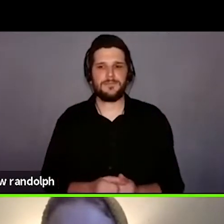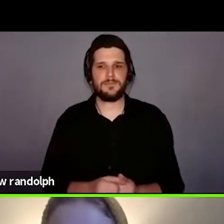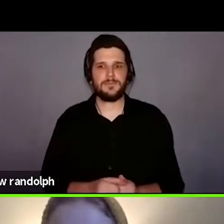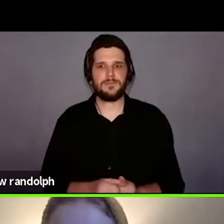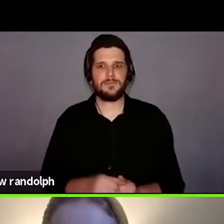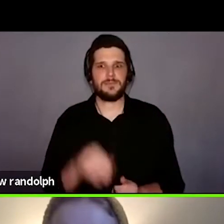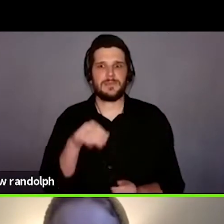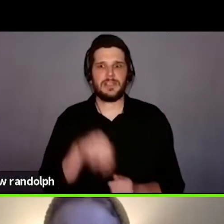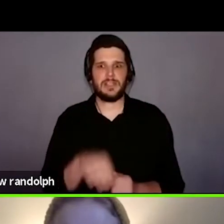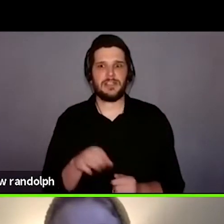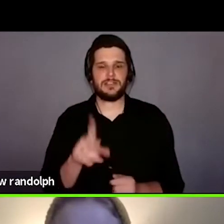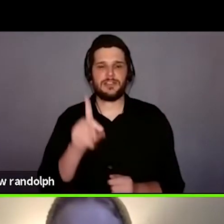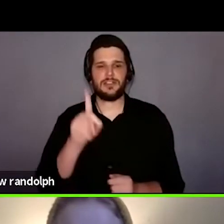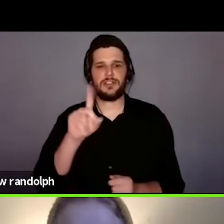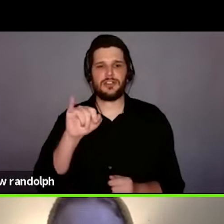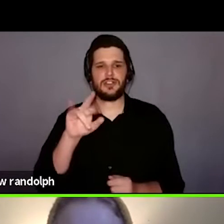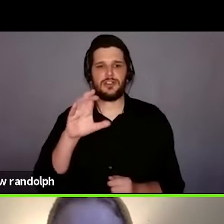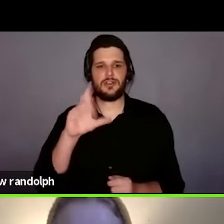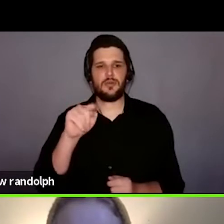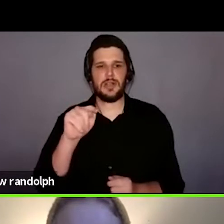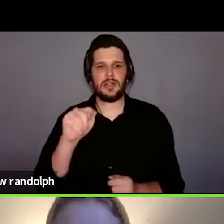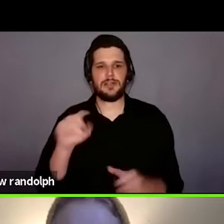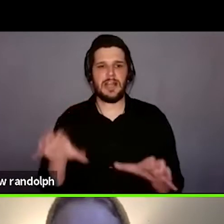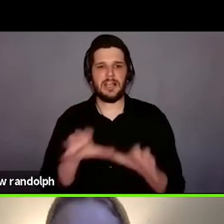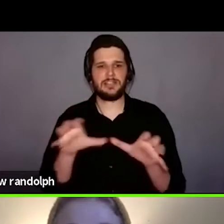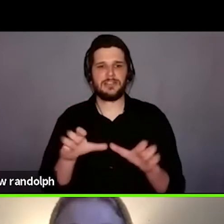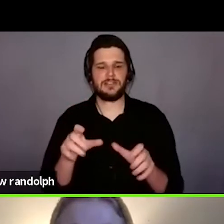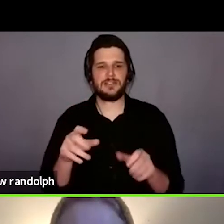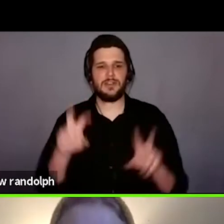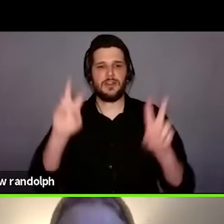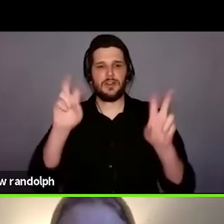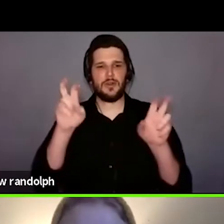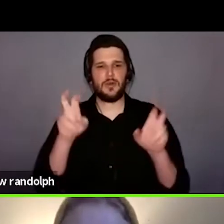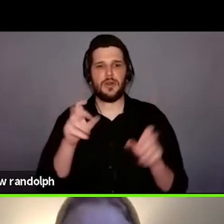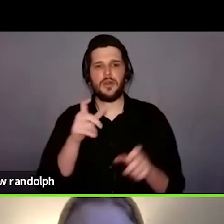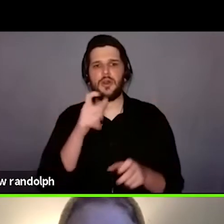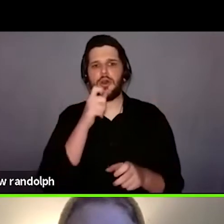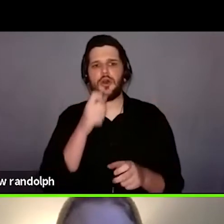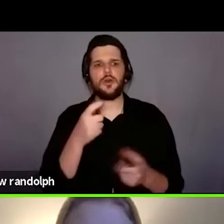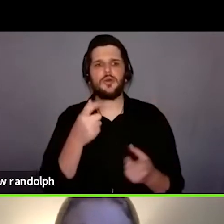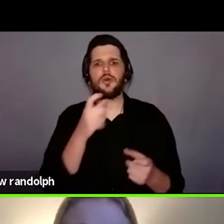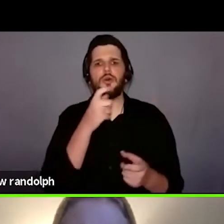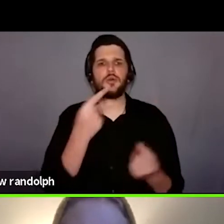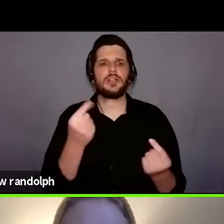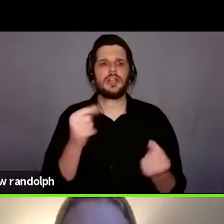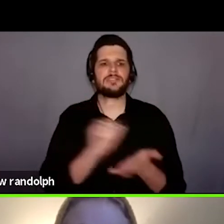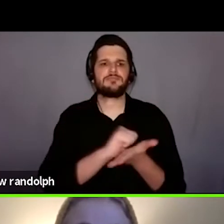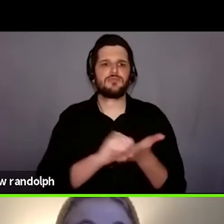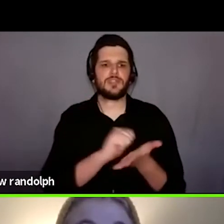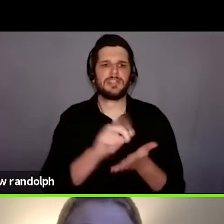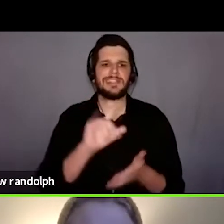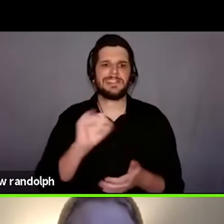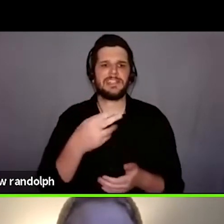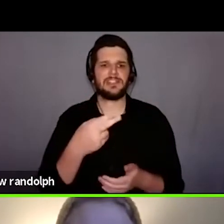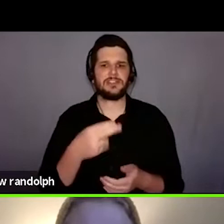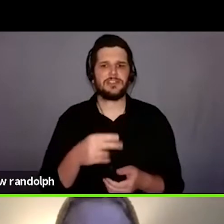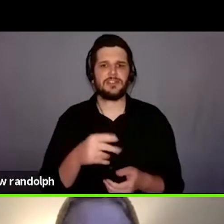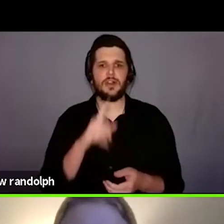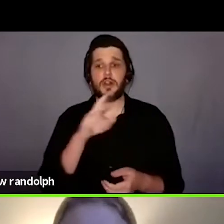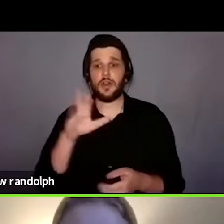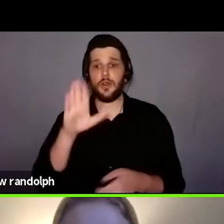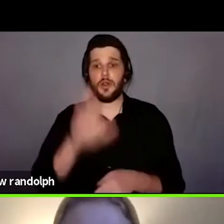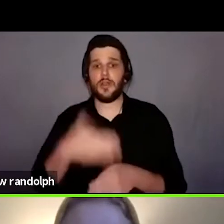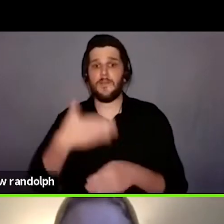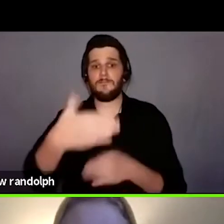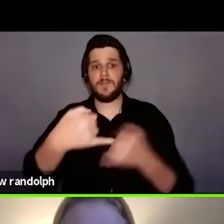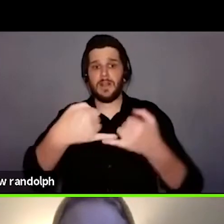In direct action, the quote is often, "Who does the dishes? Are you on the front lines